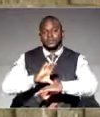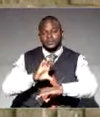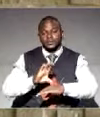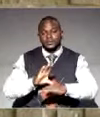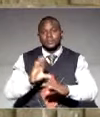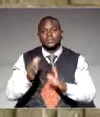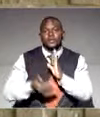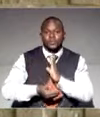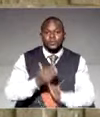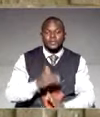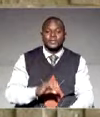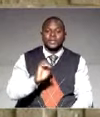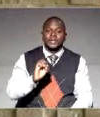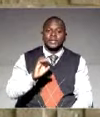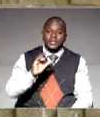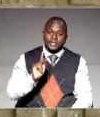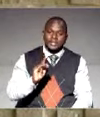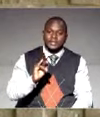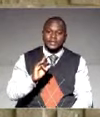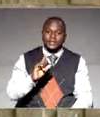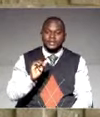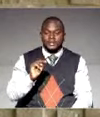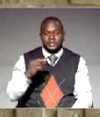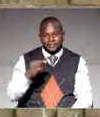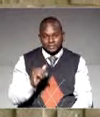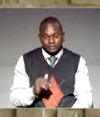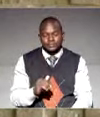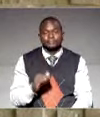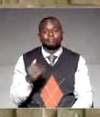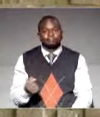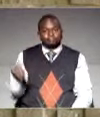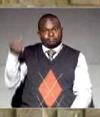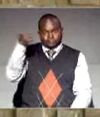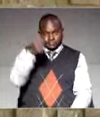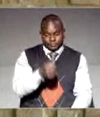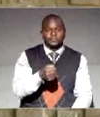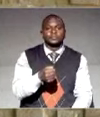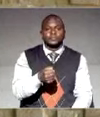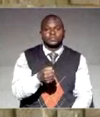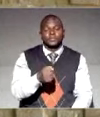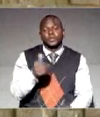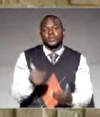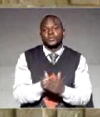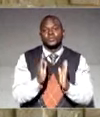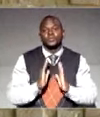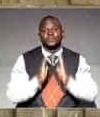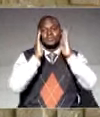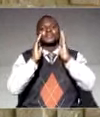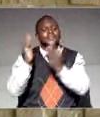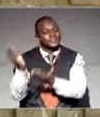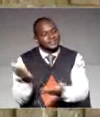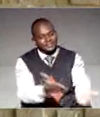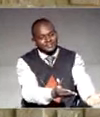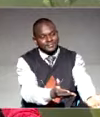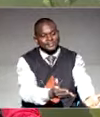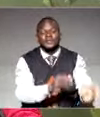Professor Godfrey Ekilang. The diocese will be consecrating a new bishop. Welcome to